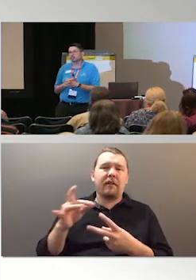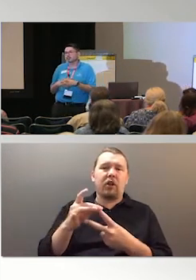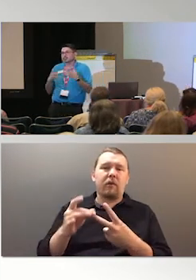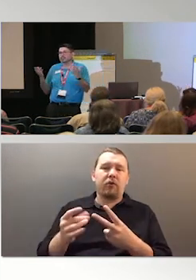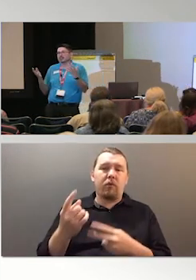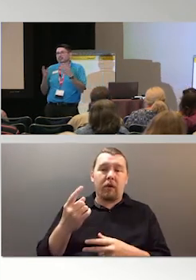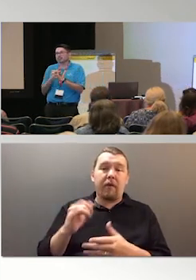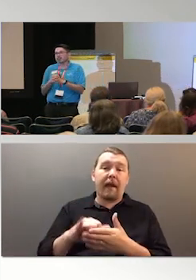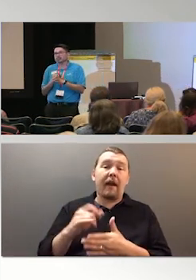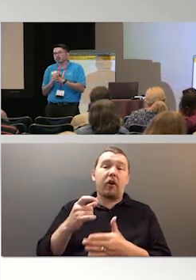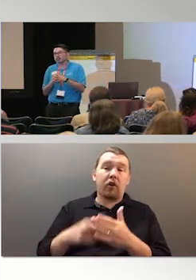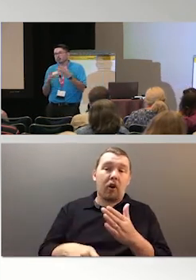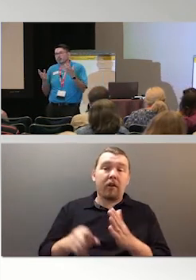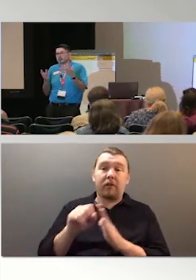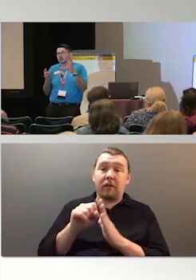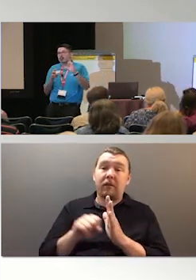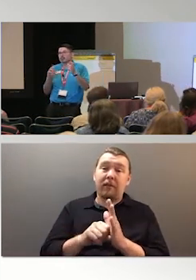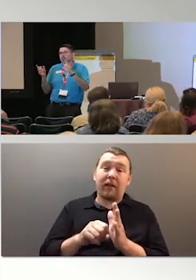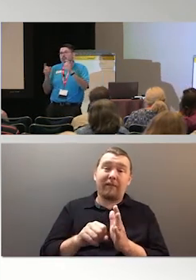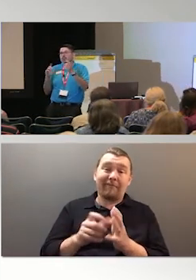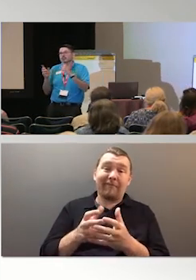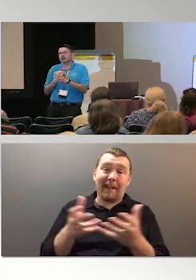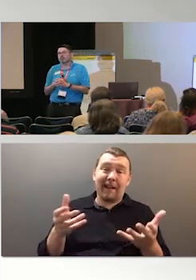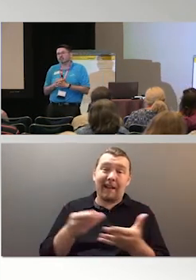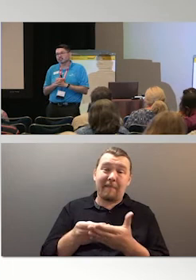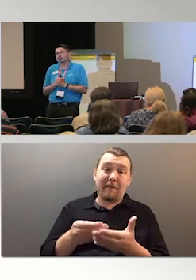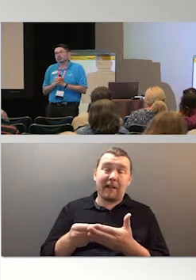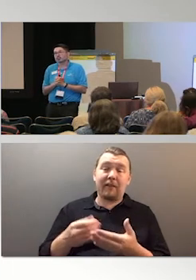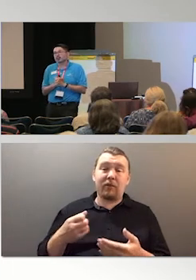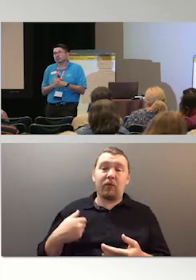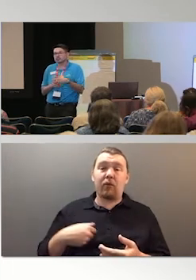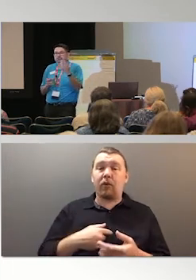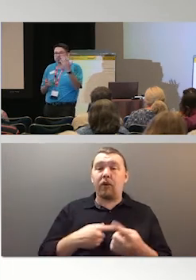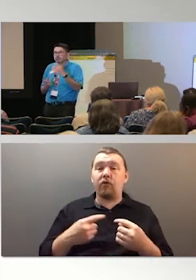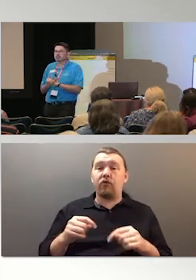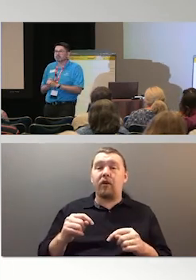which does cost the state quite a bit of money. So we try to offset some of those